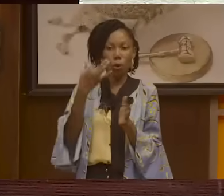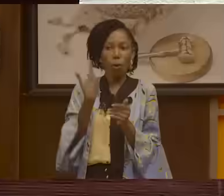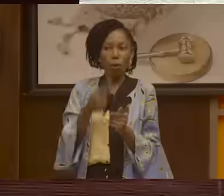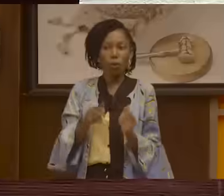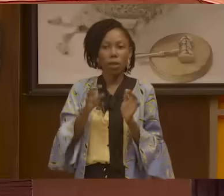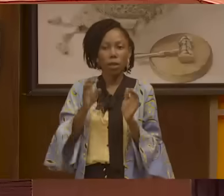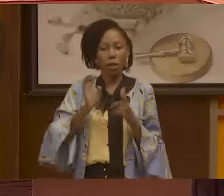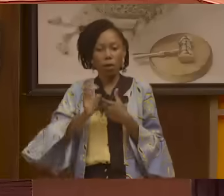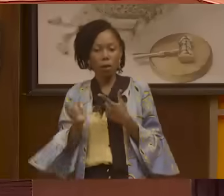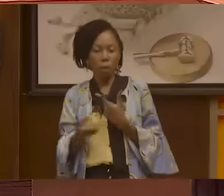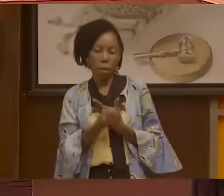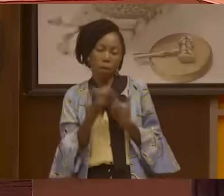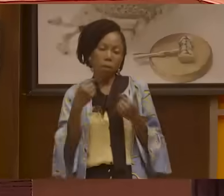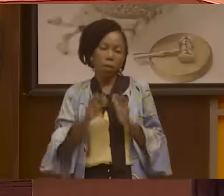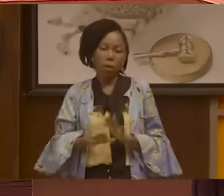she refused.